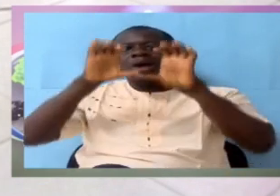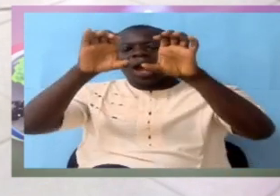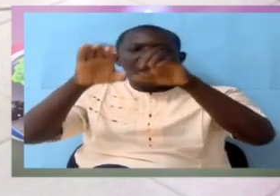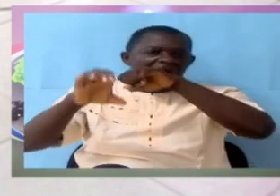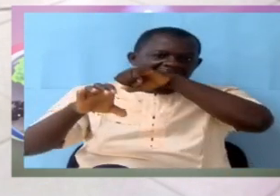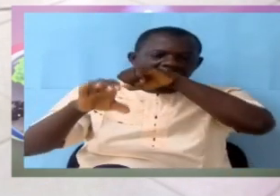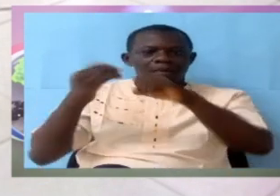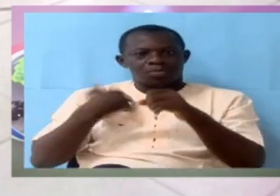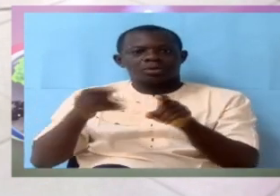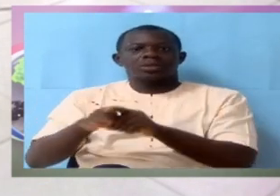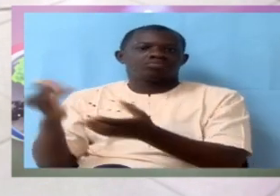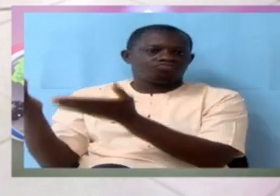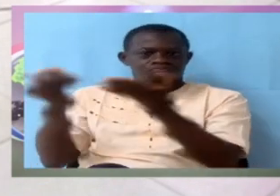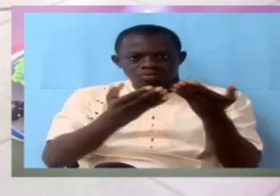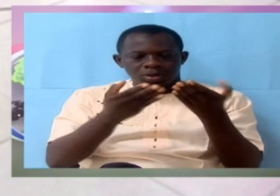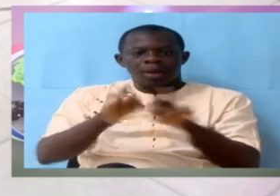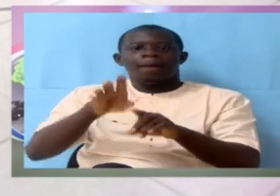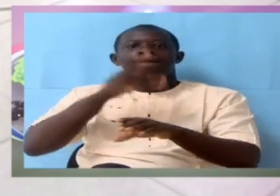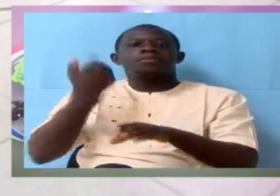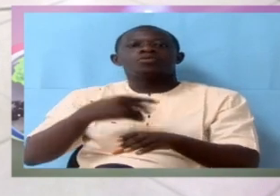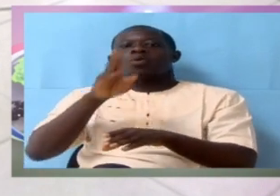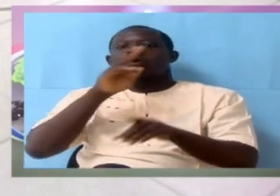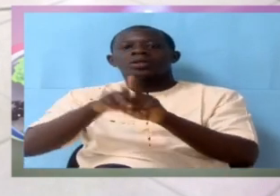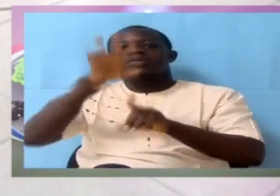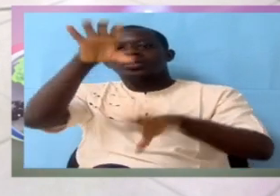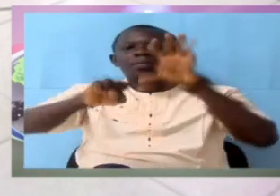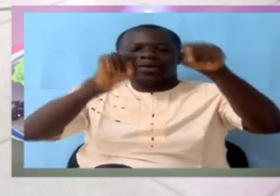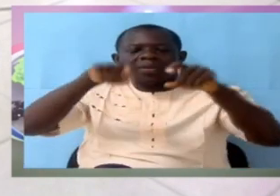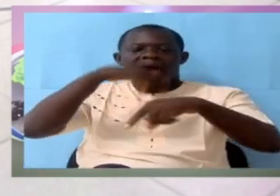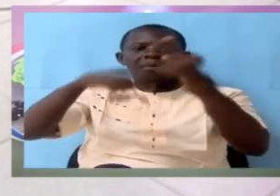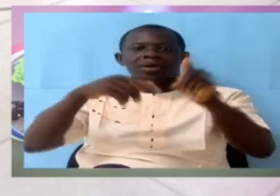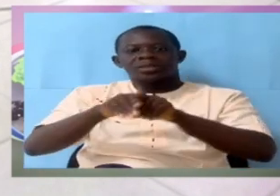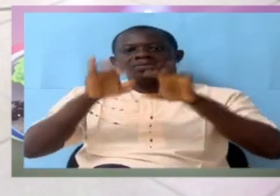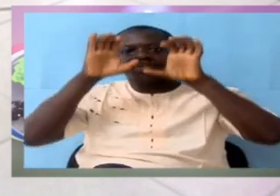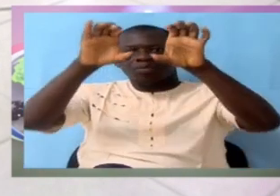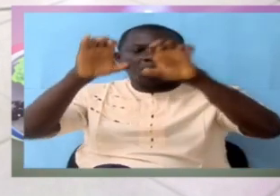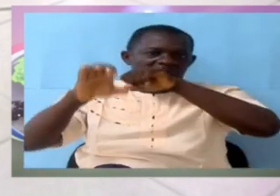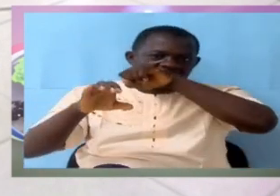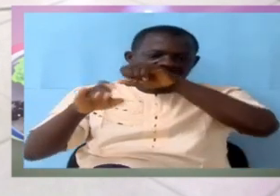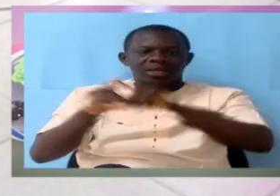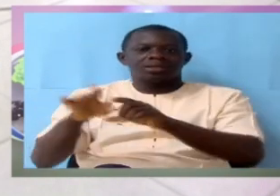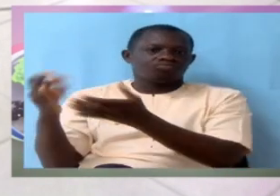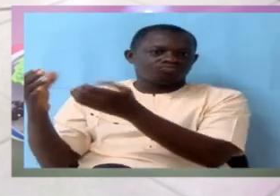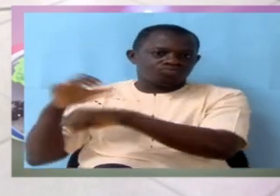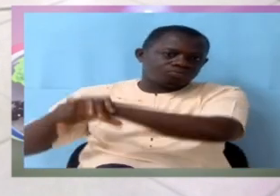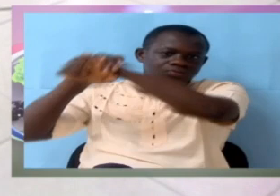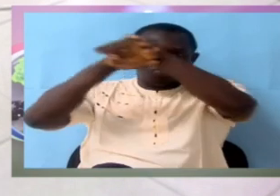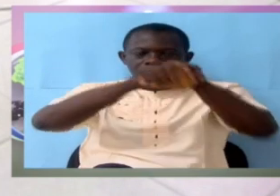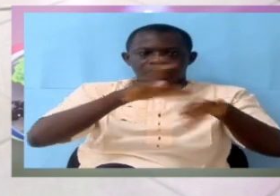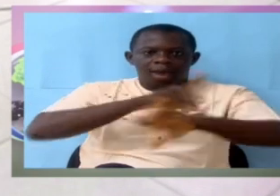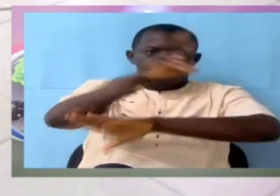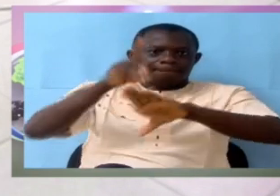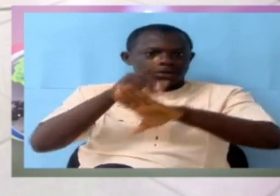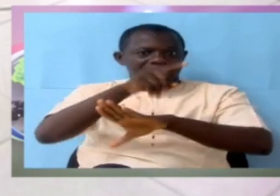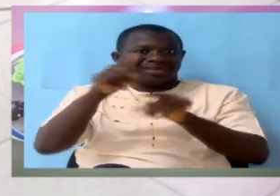he brought those witch hunters up to the place where we were residing at that time. In fact, he brought them there, but that was the